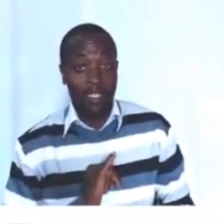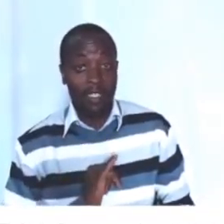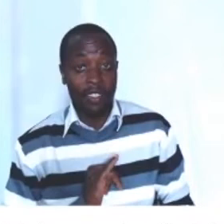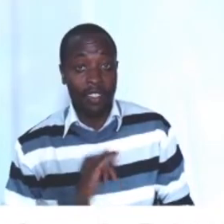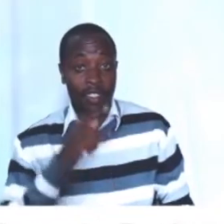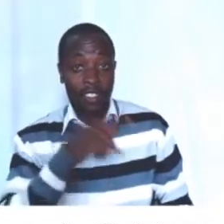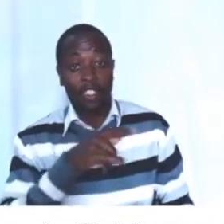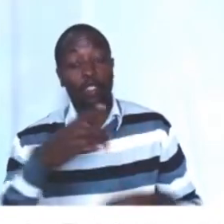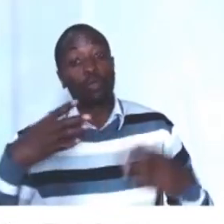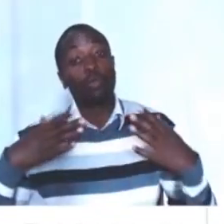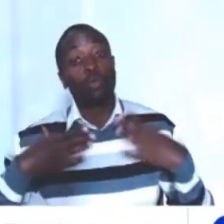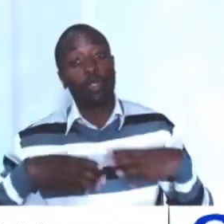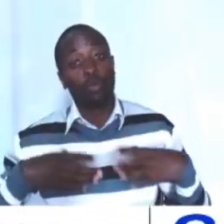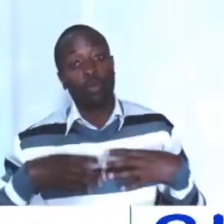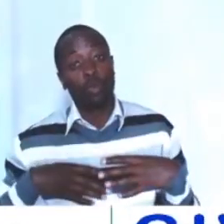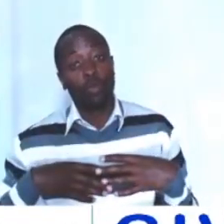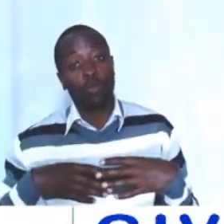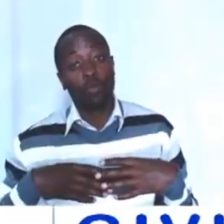people,